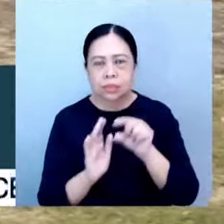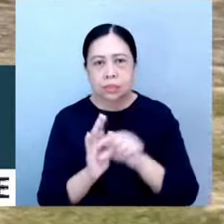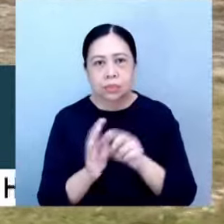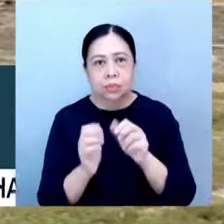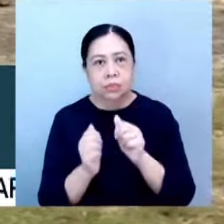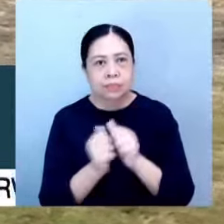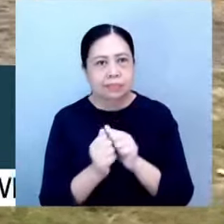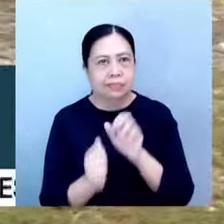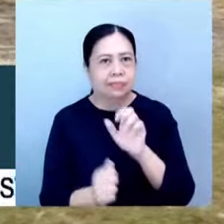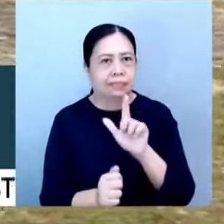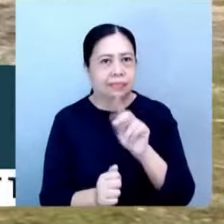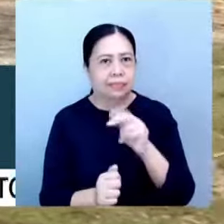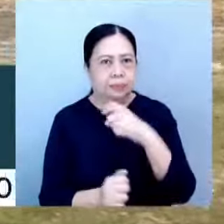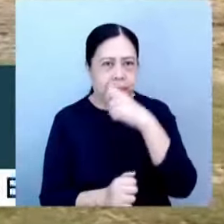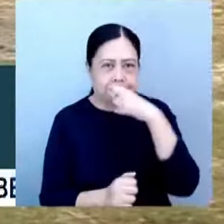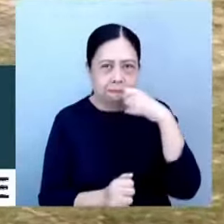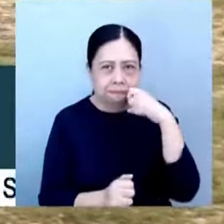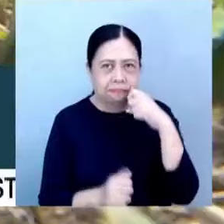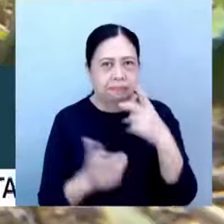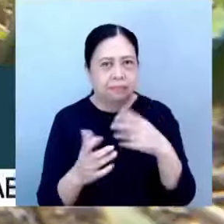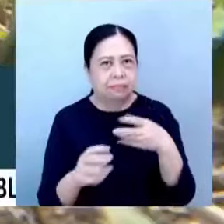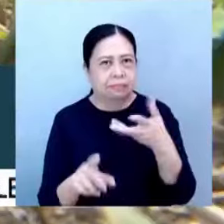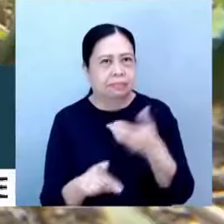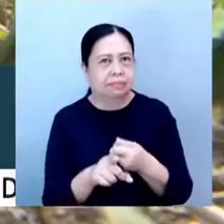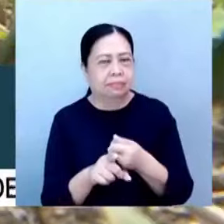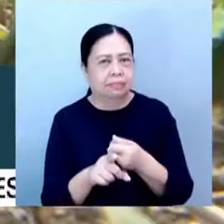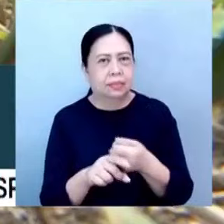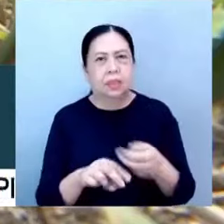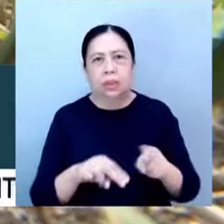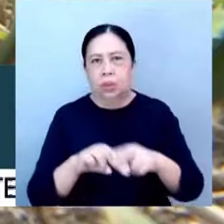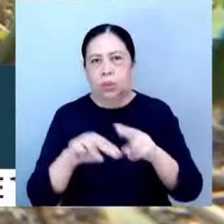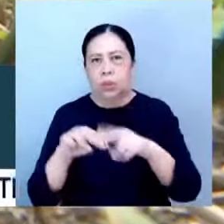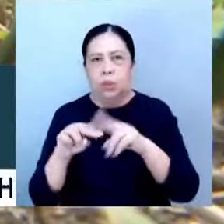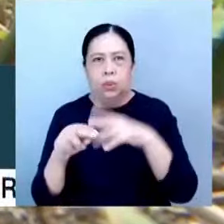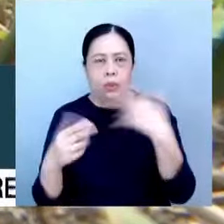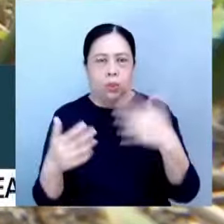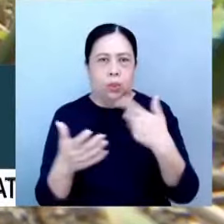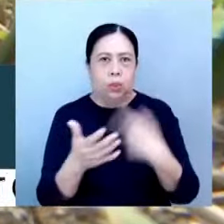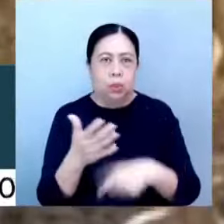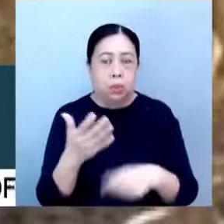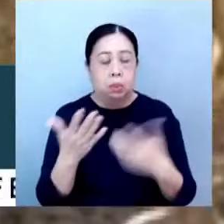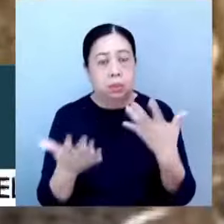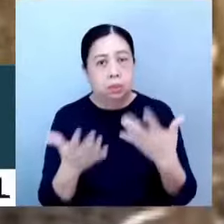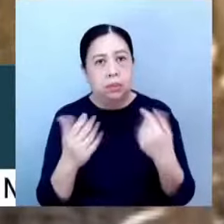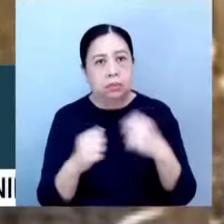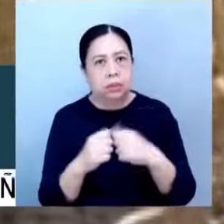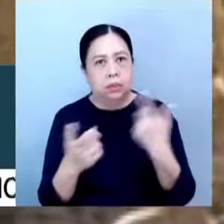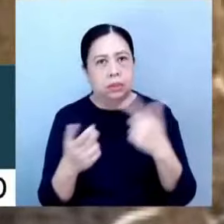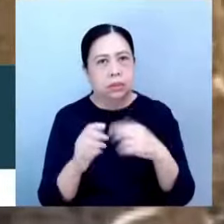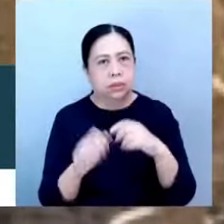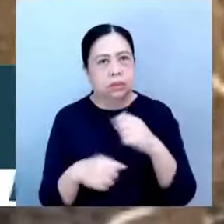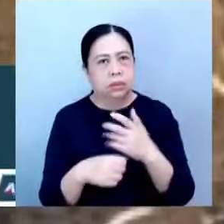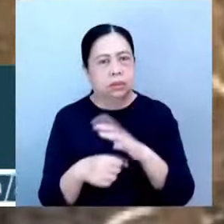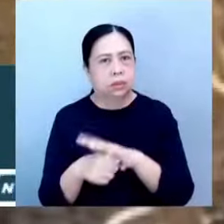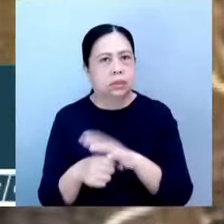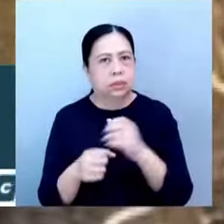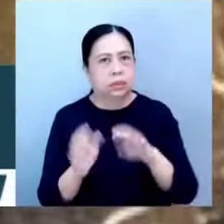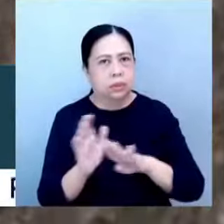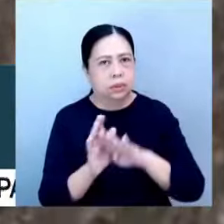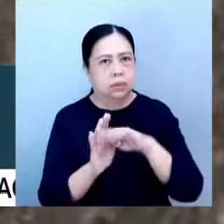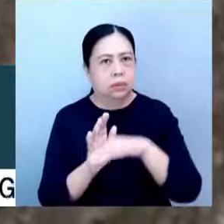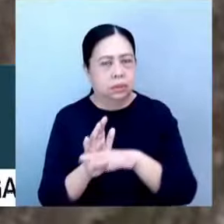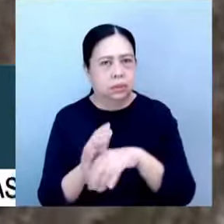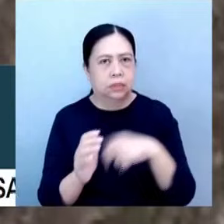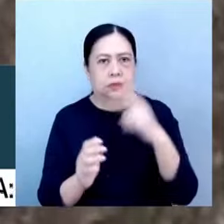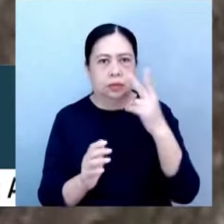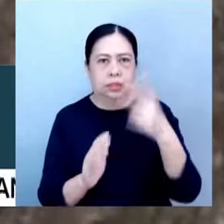Nino drought potentially causing an uptick in food prices, that might cause some upward pressure in the inflation numbers seasonally for the second